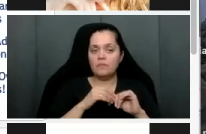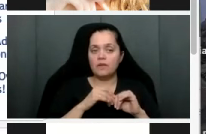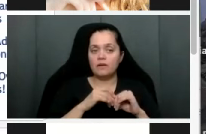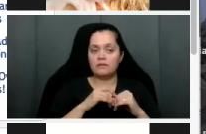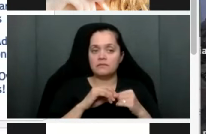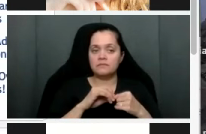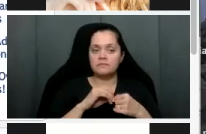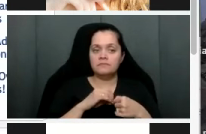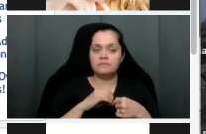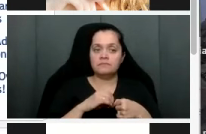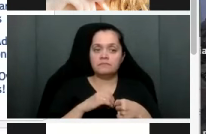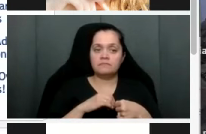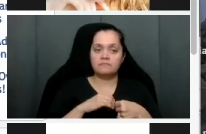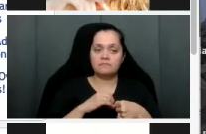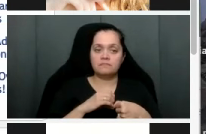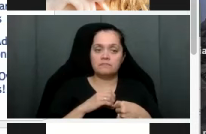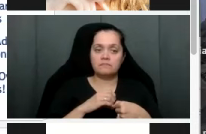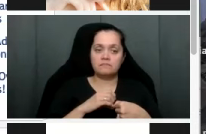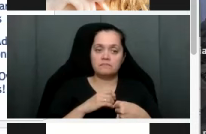view.